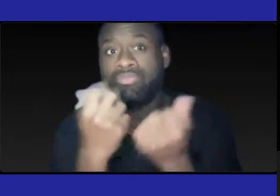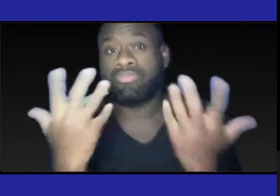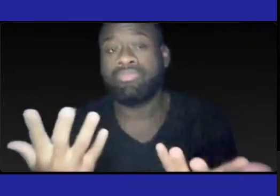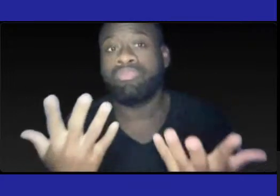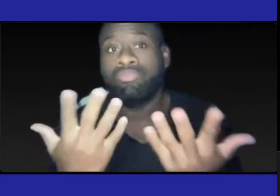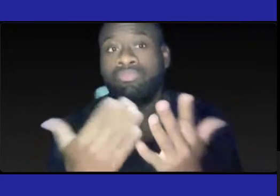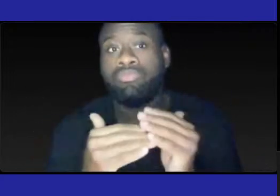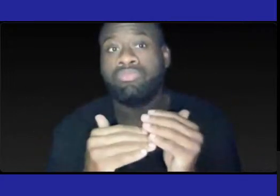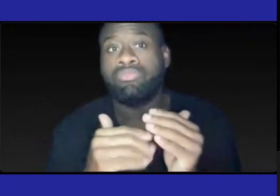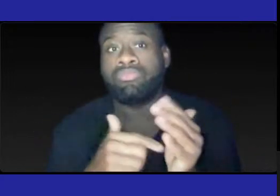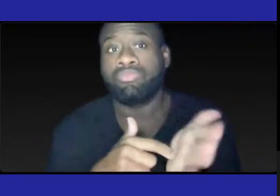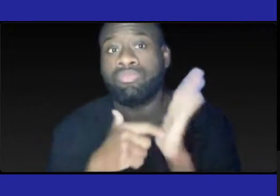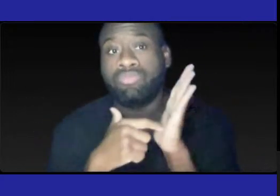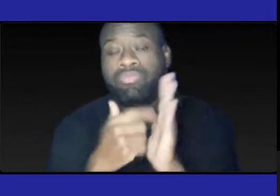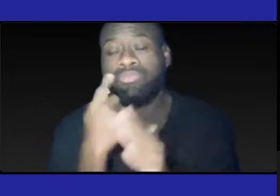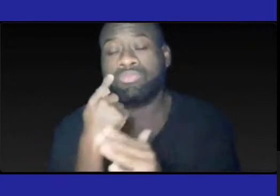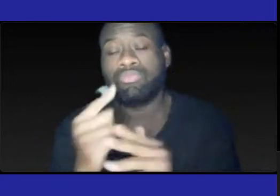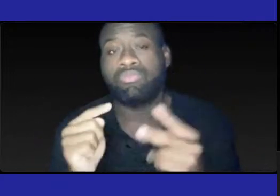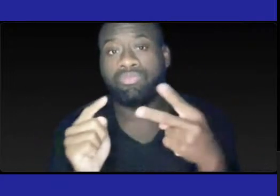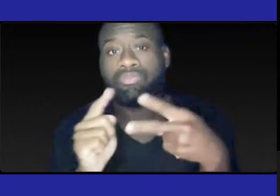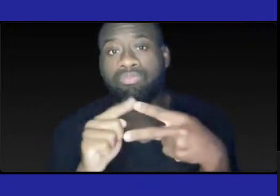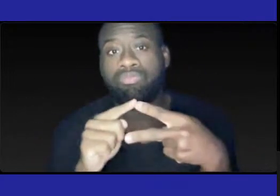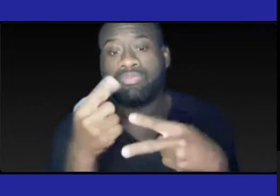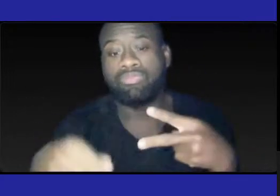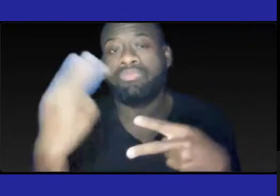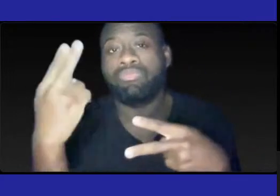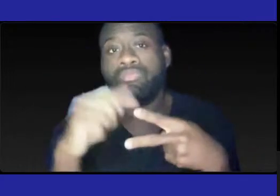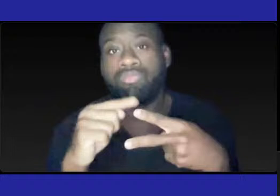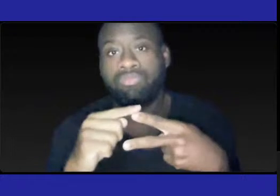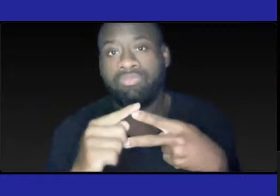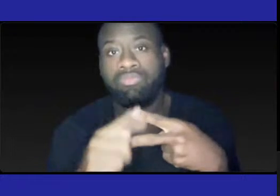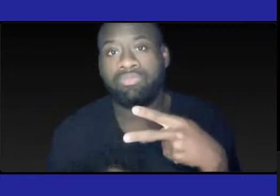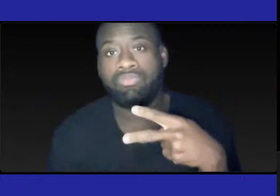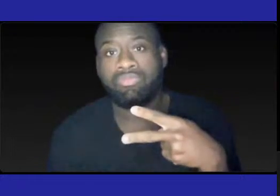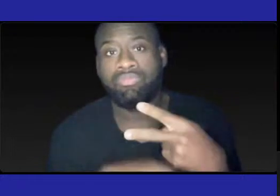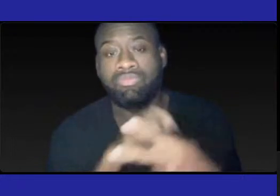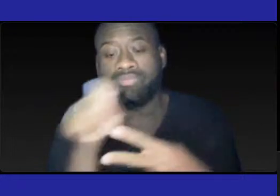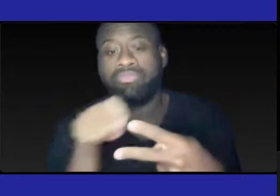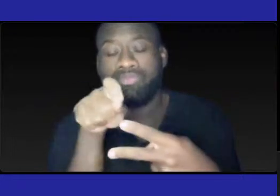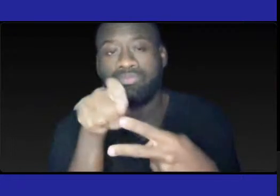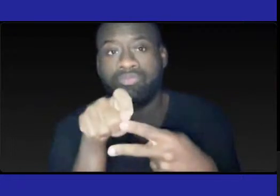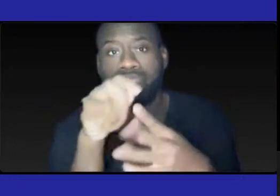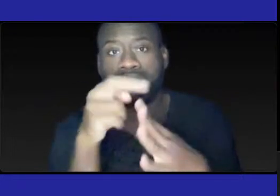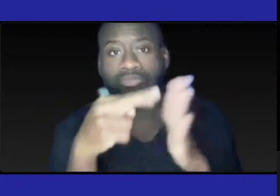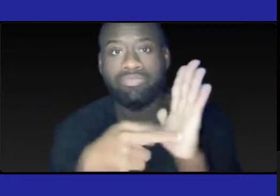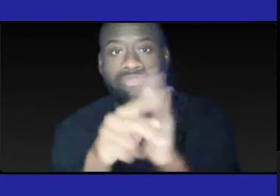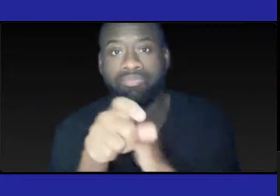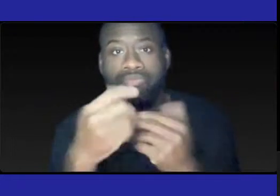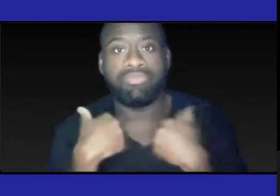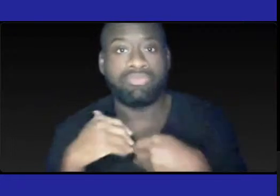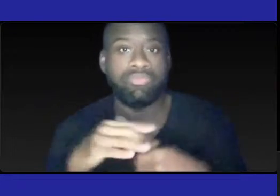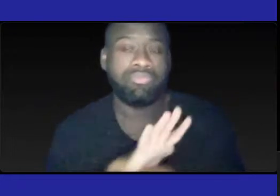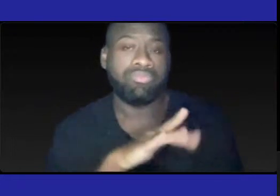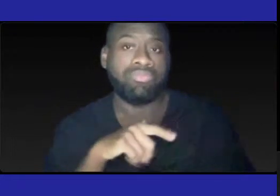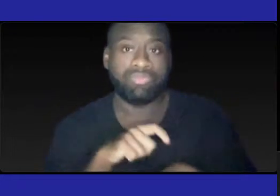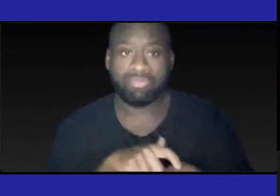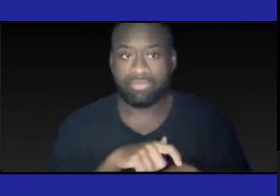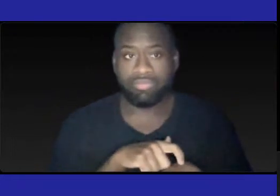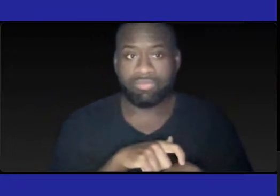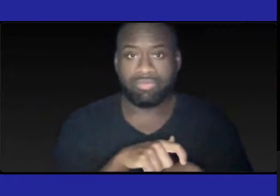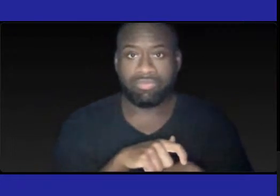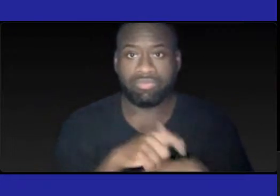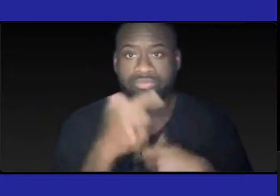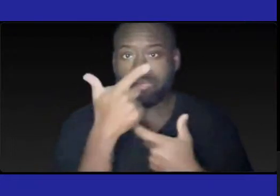much higher, and in particular, the particular rule is you must have a full-time trauma